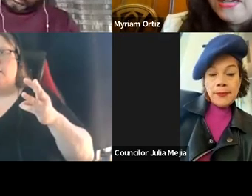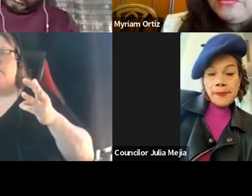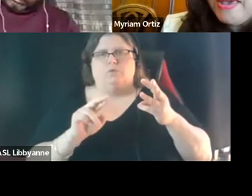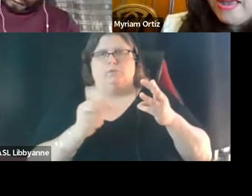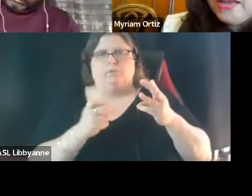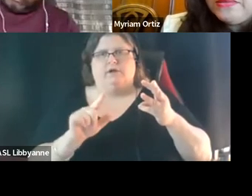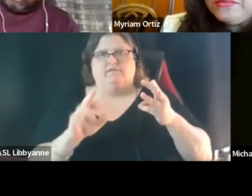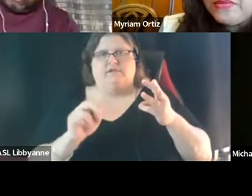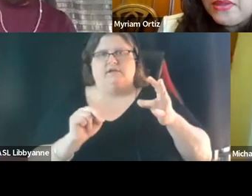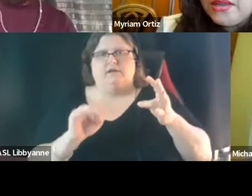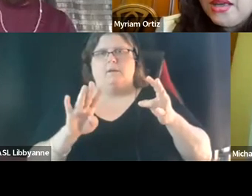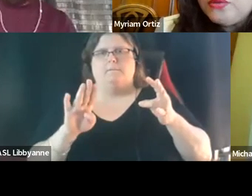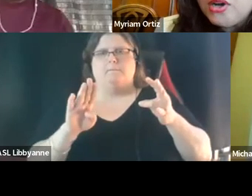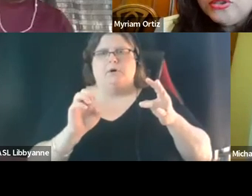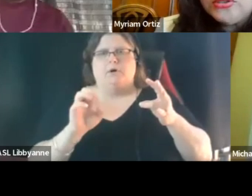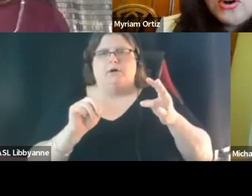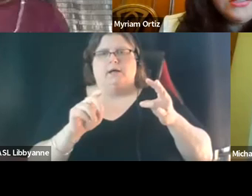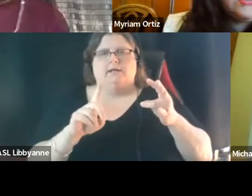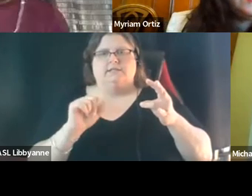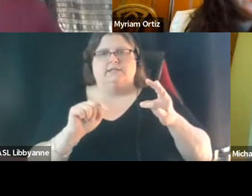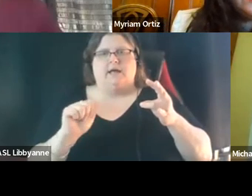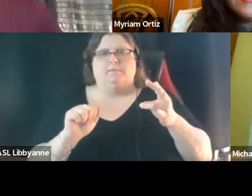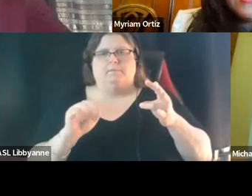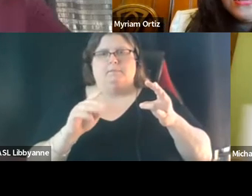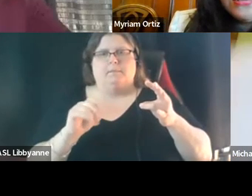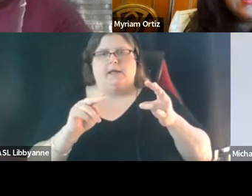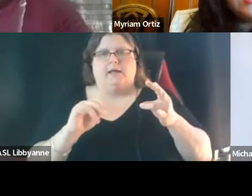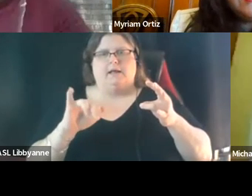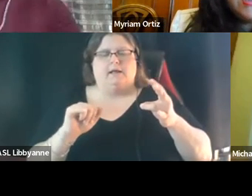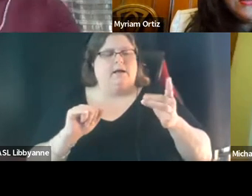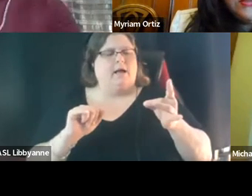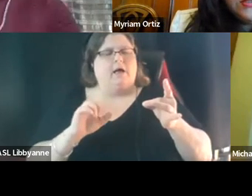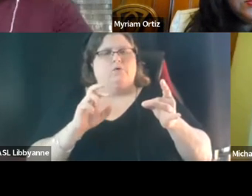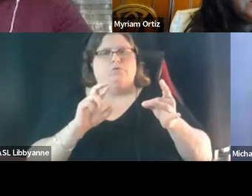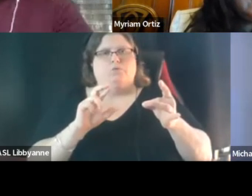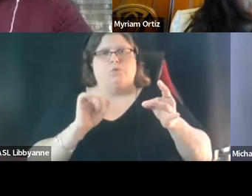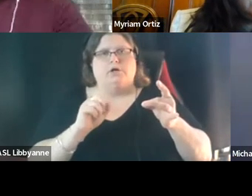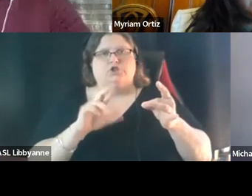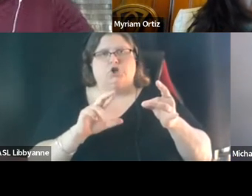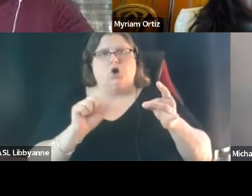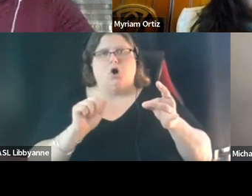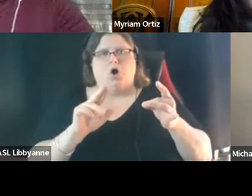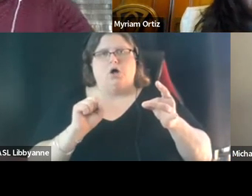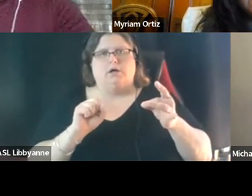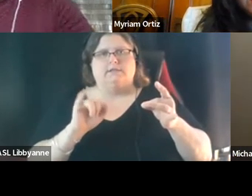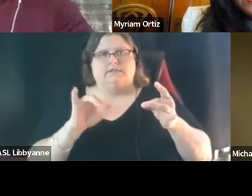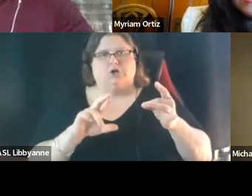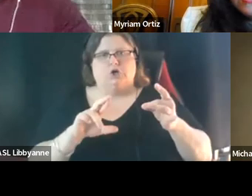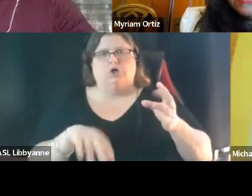Bernadette Manning, and Roger Osser. Michael, you can unmute.